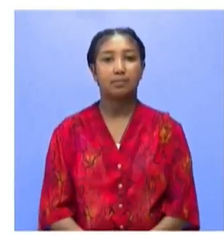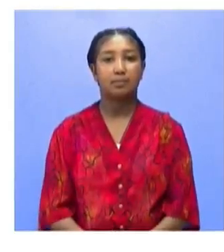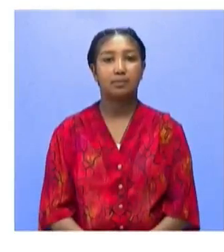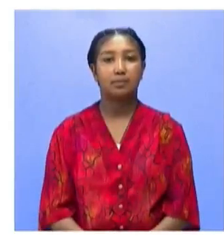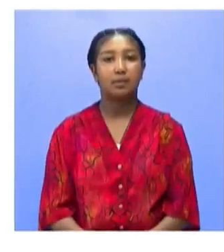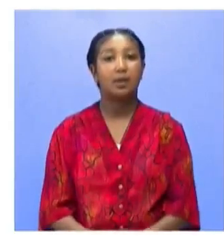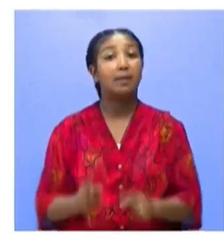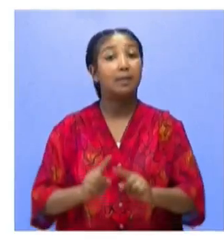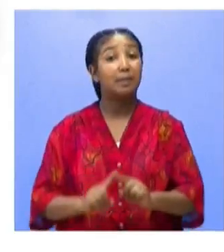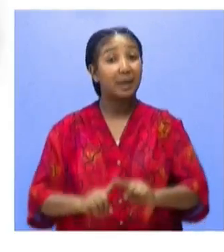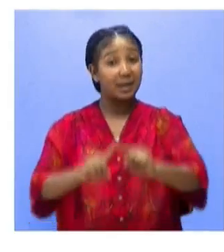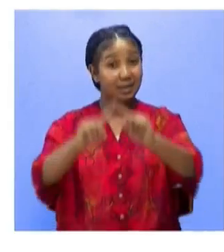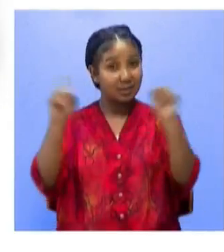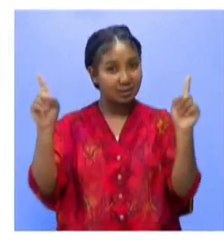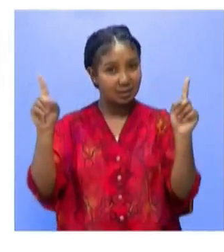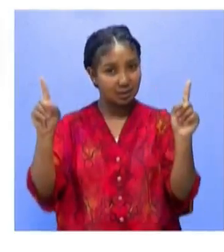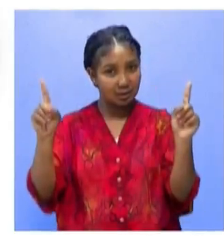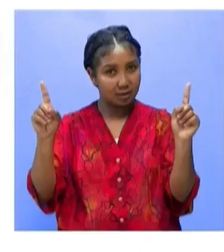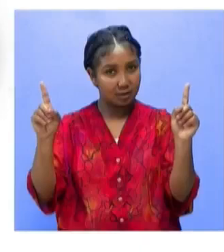But